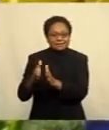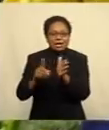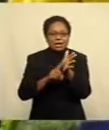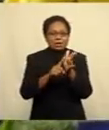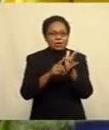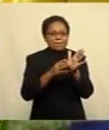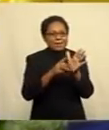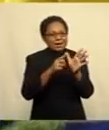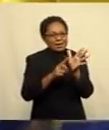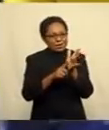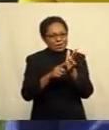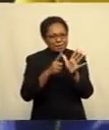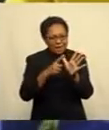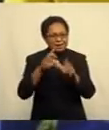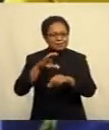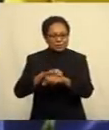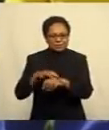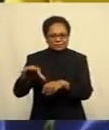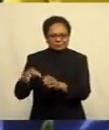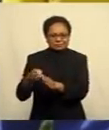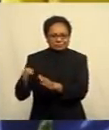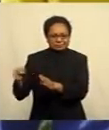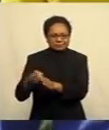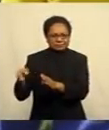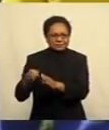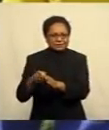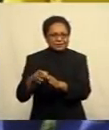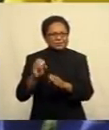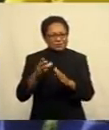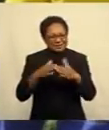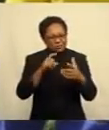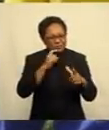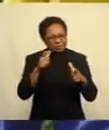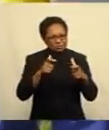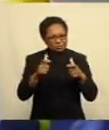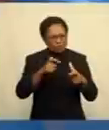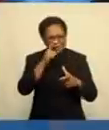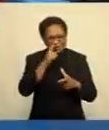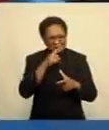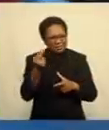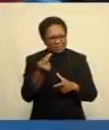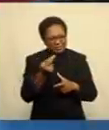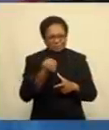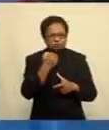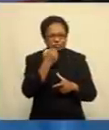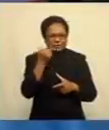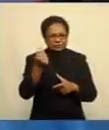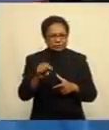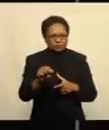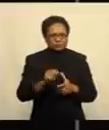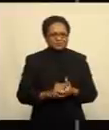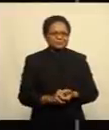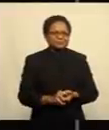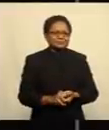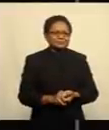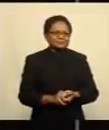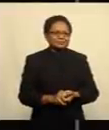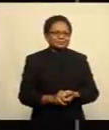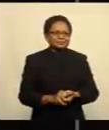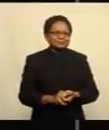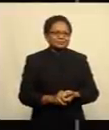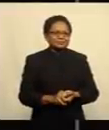to Nadilau. There will be limited movement for necessary purposes. Kritika Kumar, FBC News.